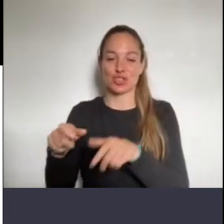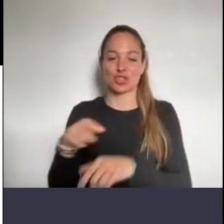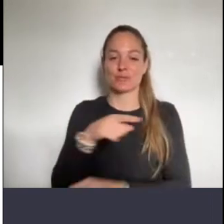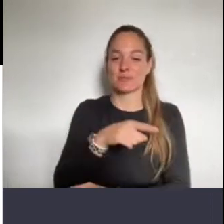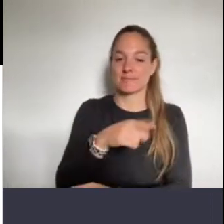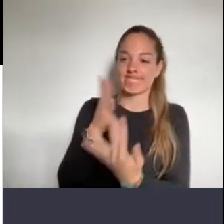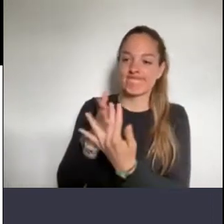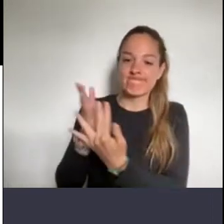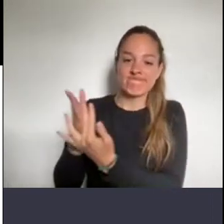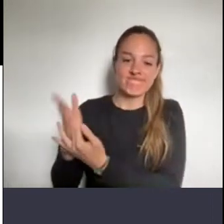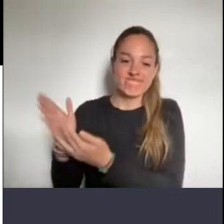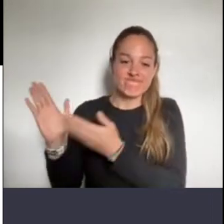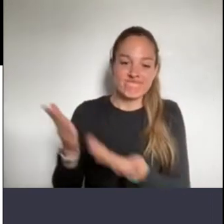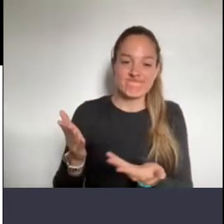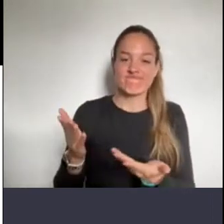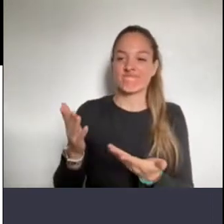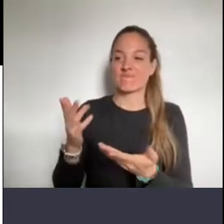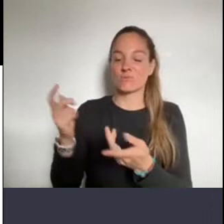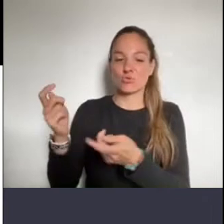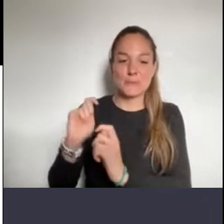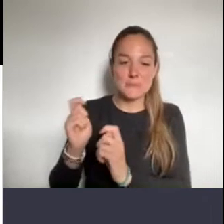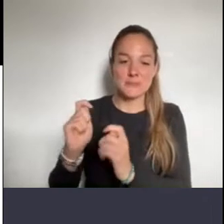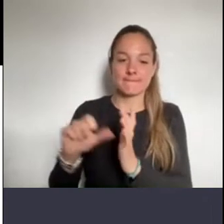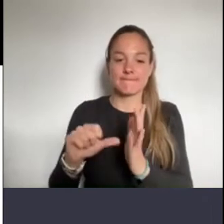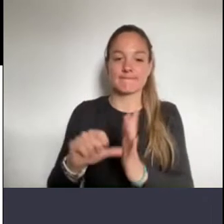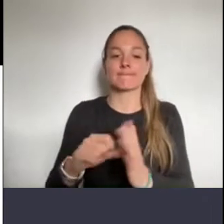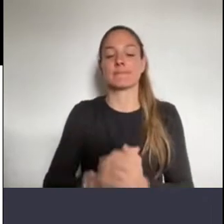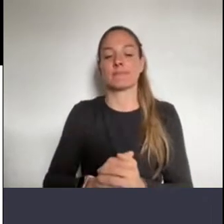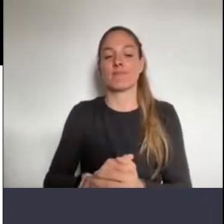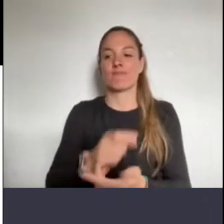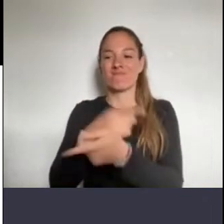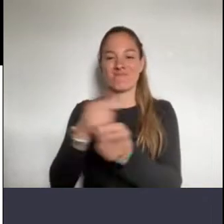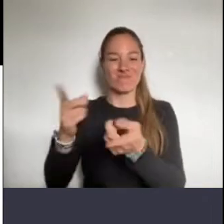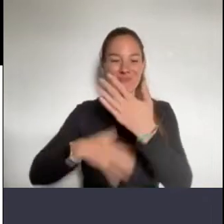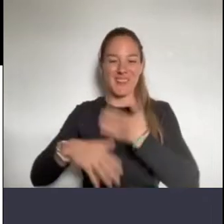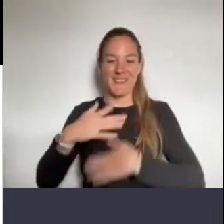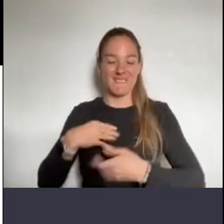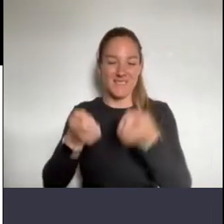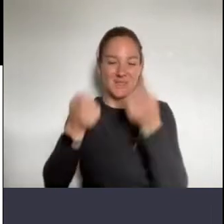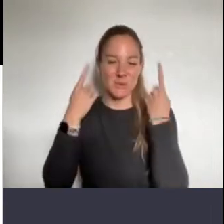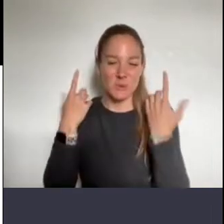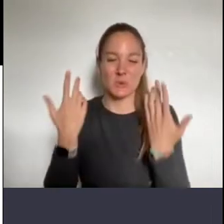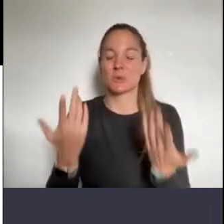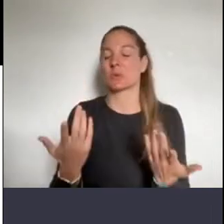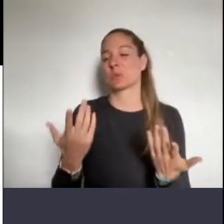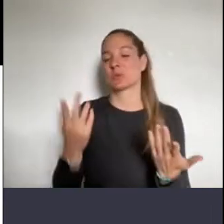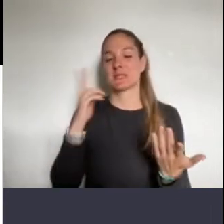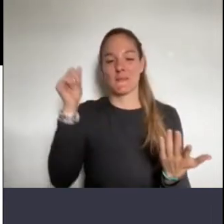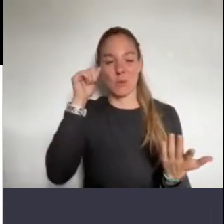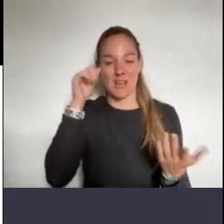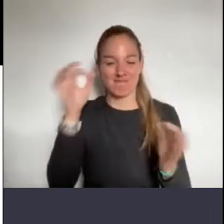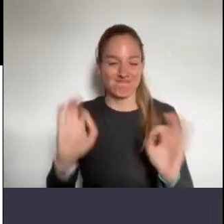of awareness of healthy behaviours, and communication issues because of the lack of BSL.